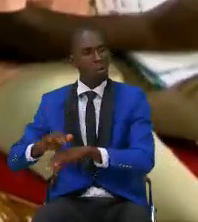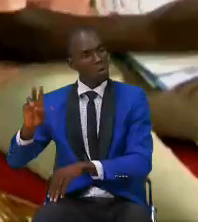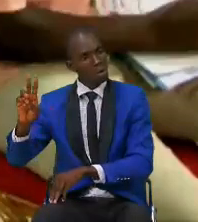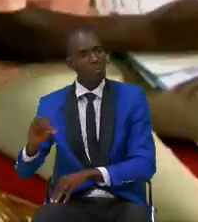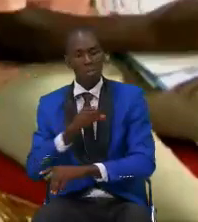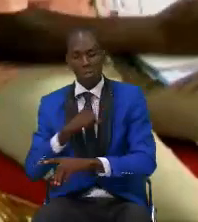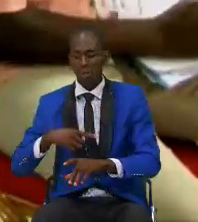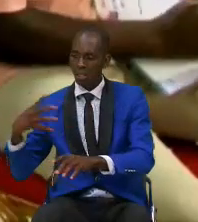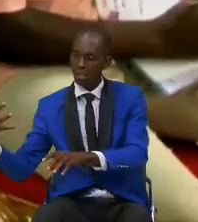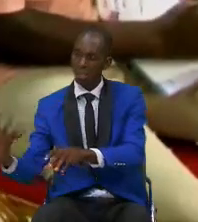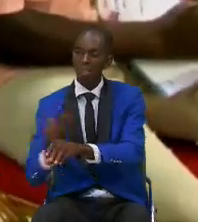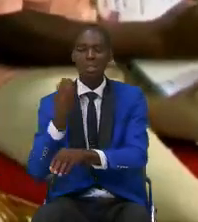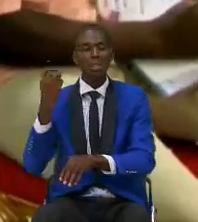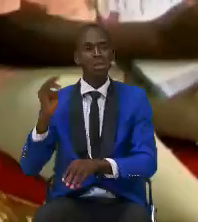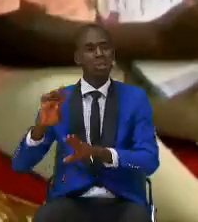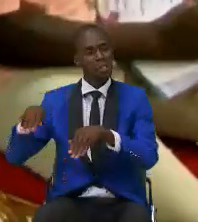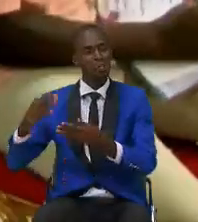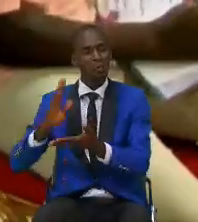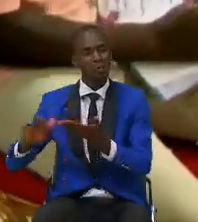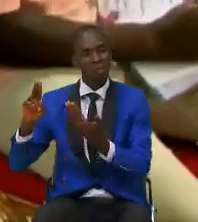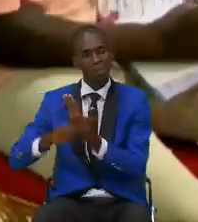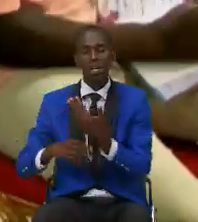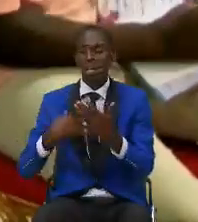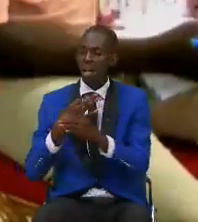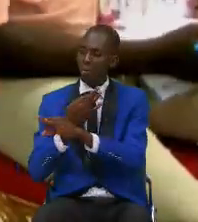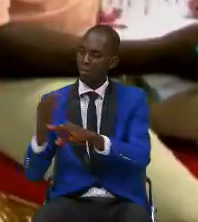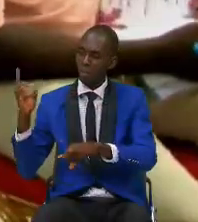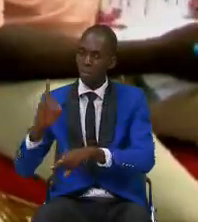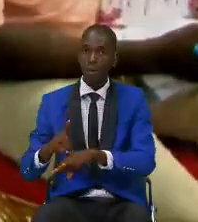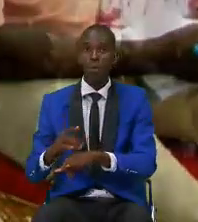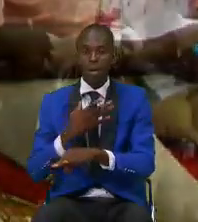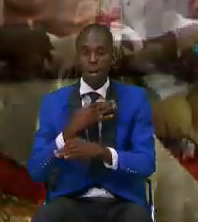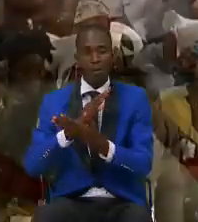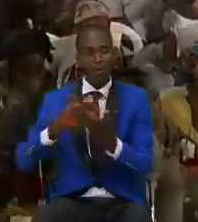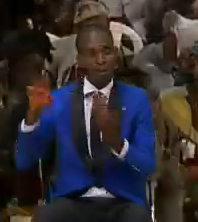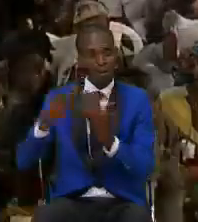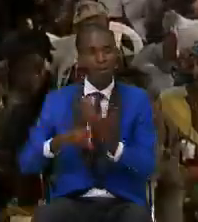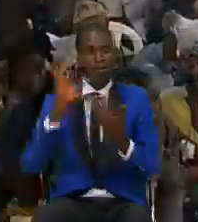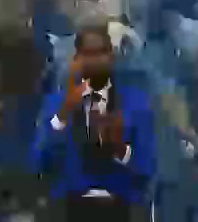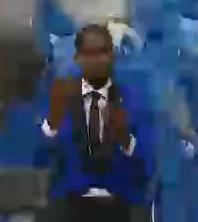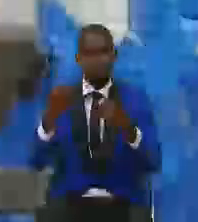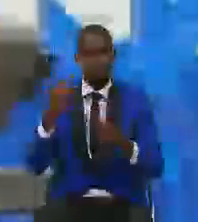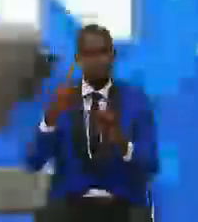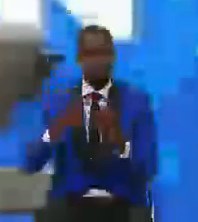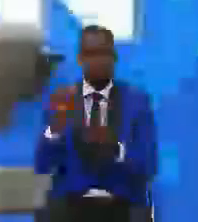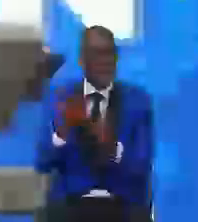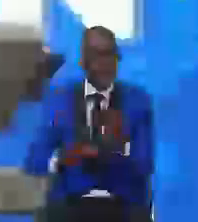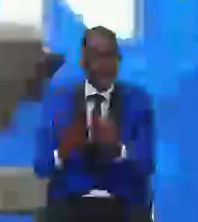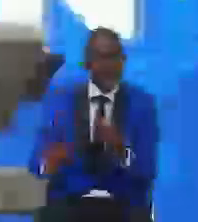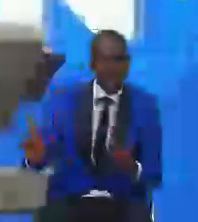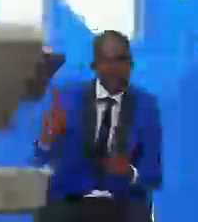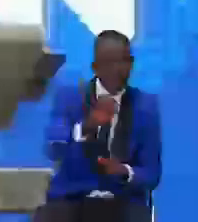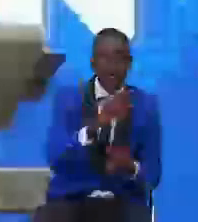had mercy on him. And the Lord gave him forgiveness and freedom. And forgiveness